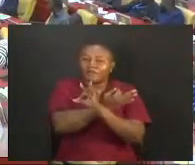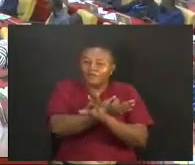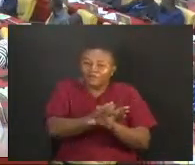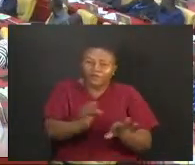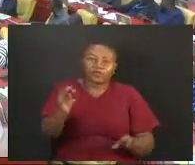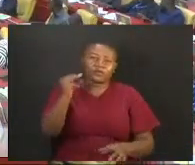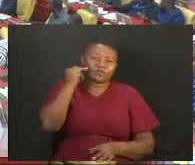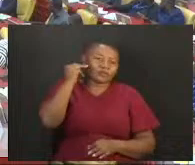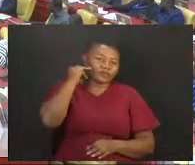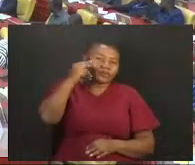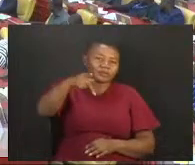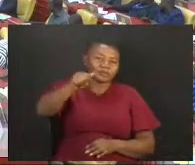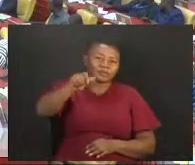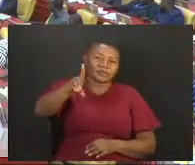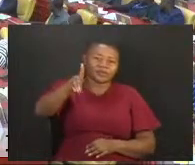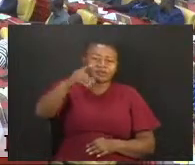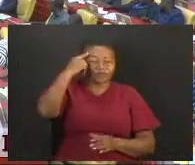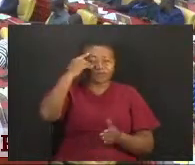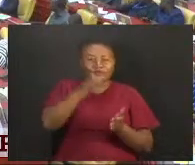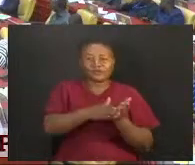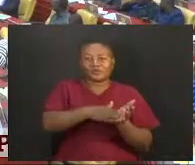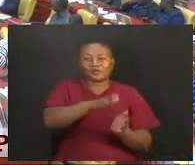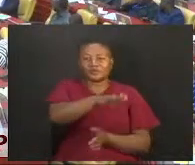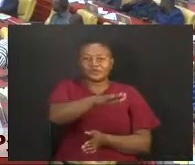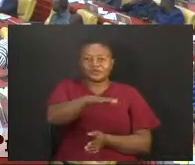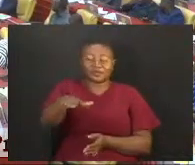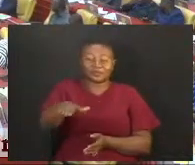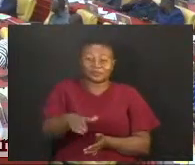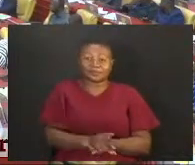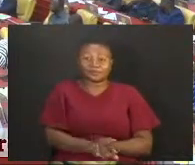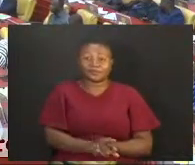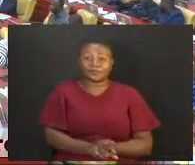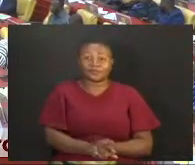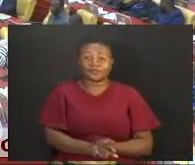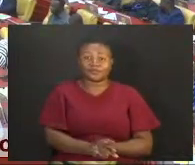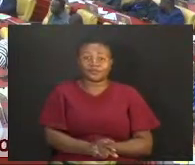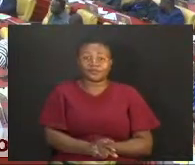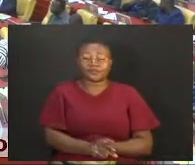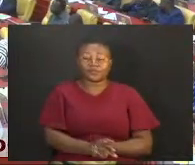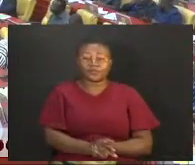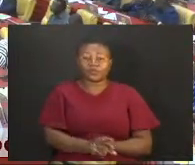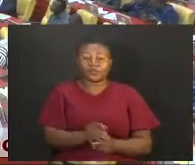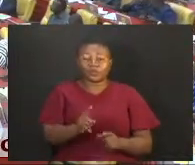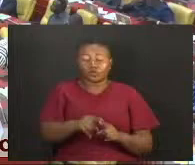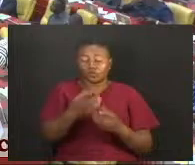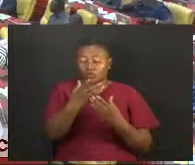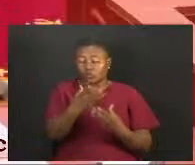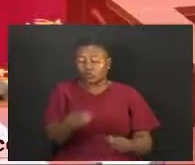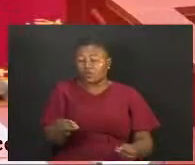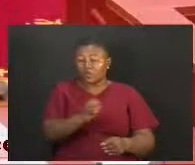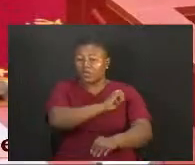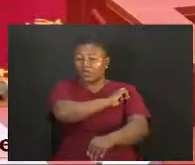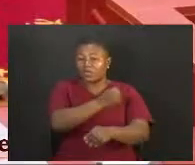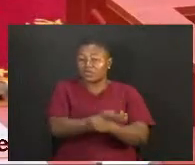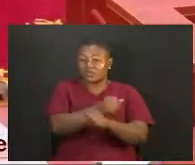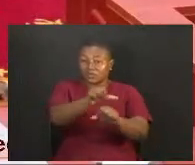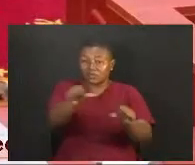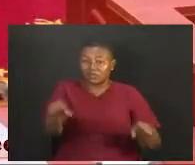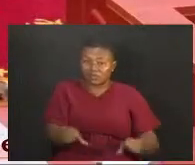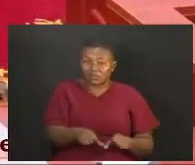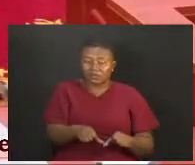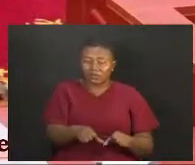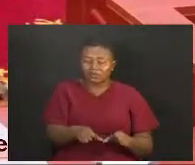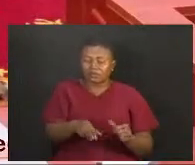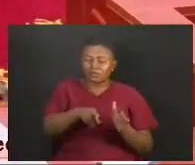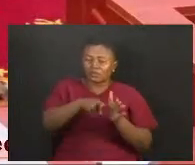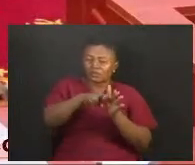pads for schoolgirls. Mr. Speaker, to address the energy sector challenges, including reducing